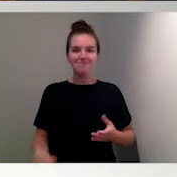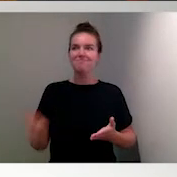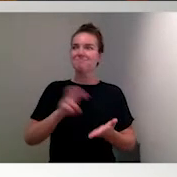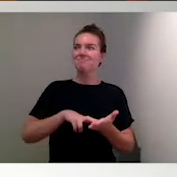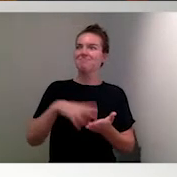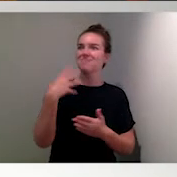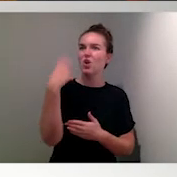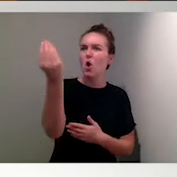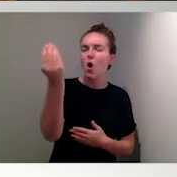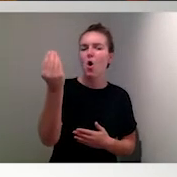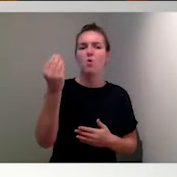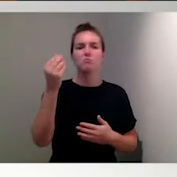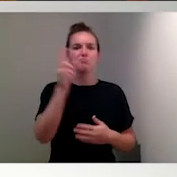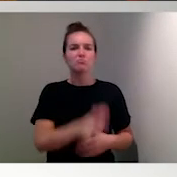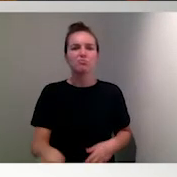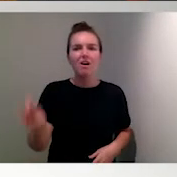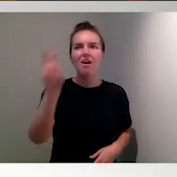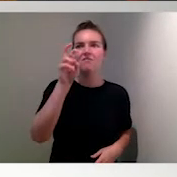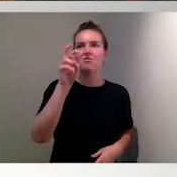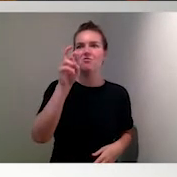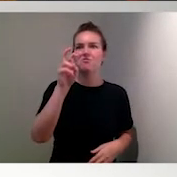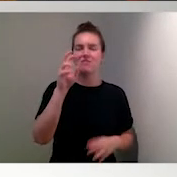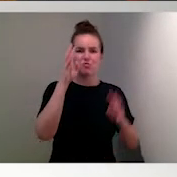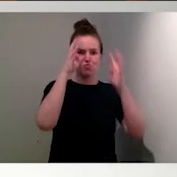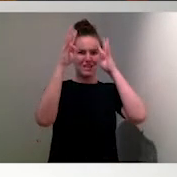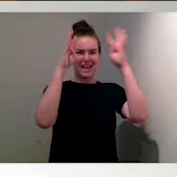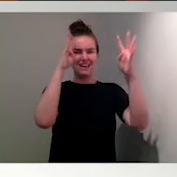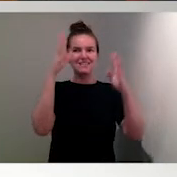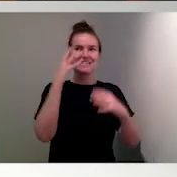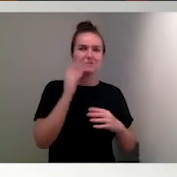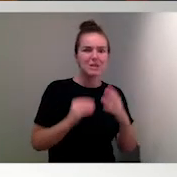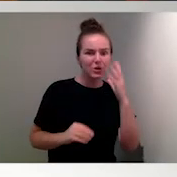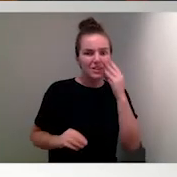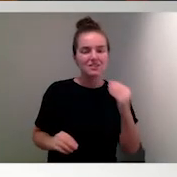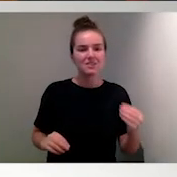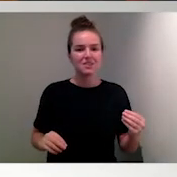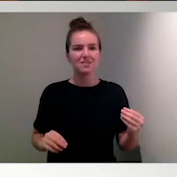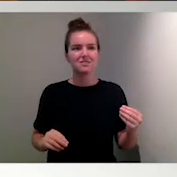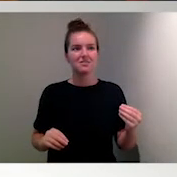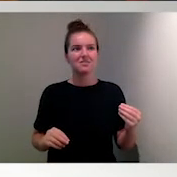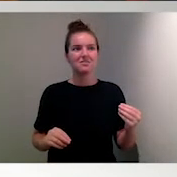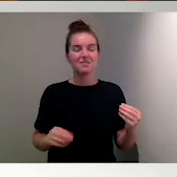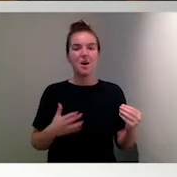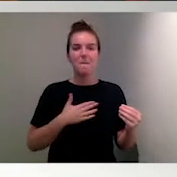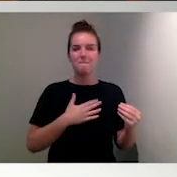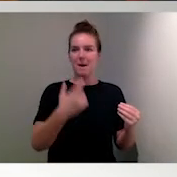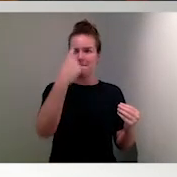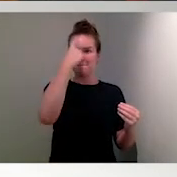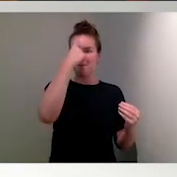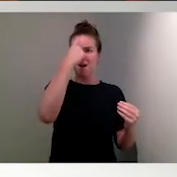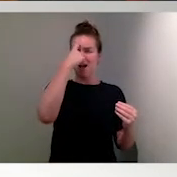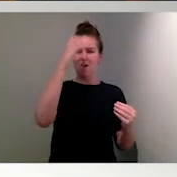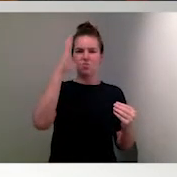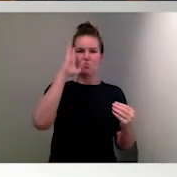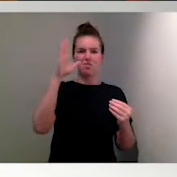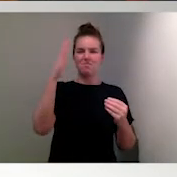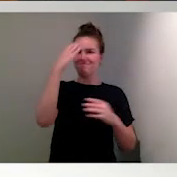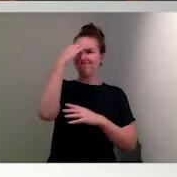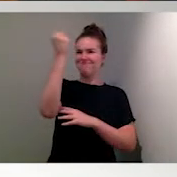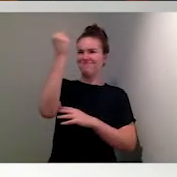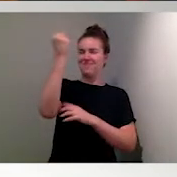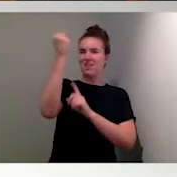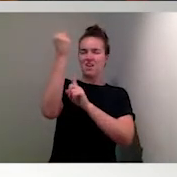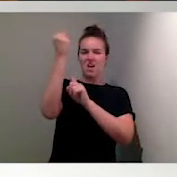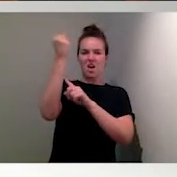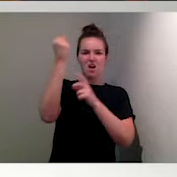gives me these pegs in my mind to reach up and grab onto in those hard moments. And